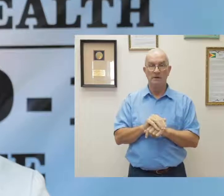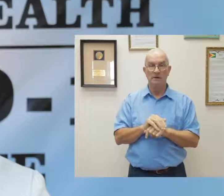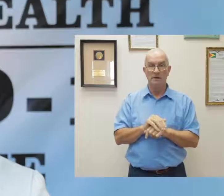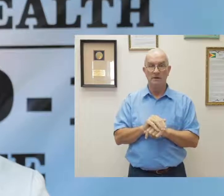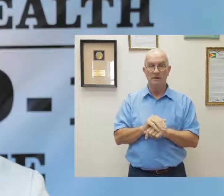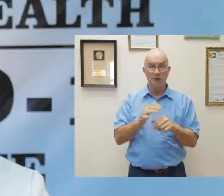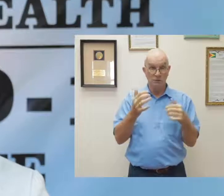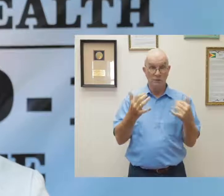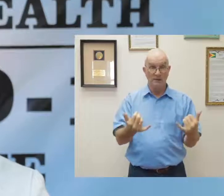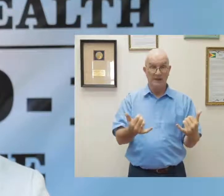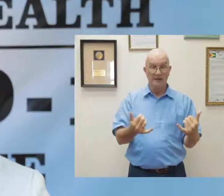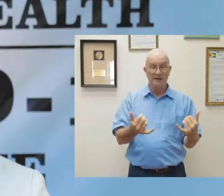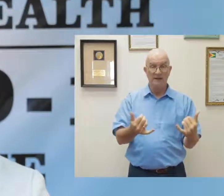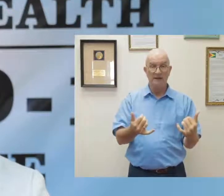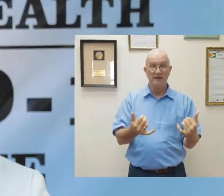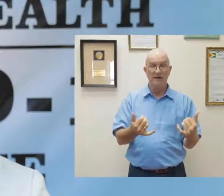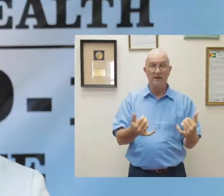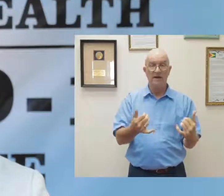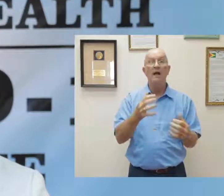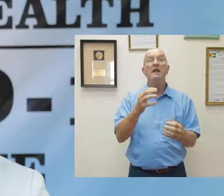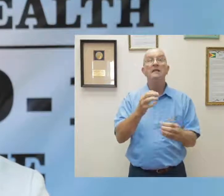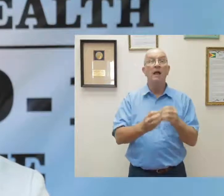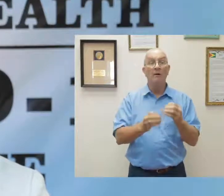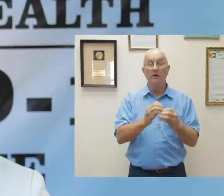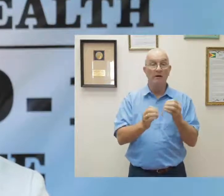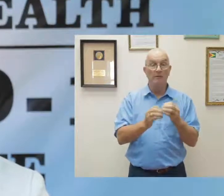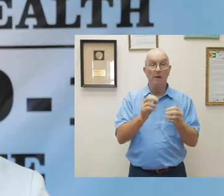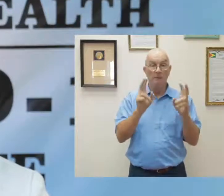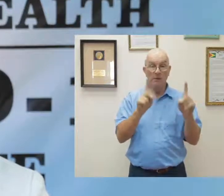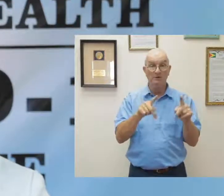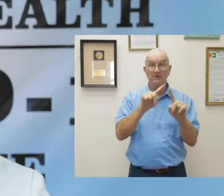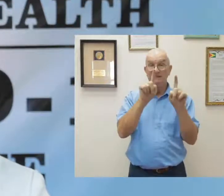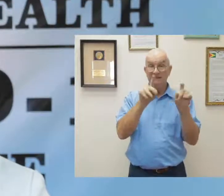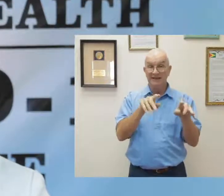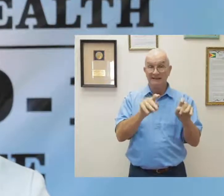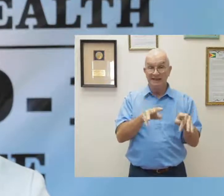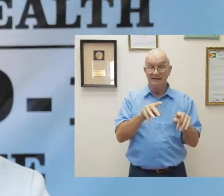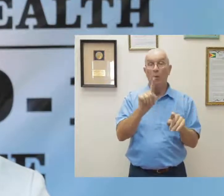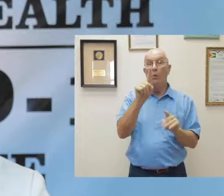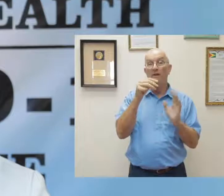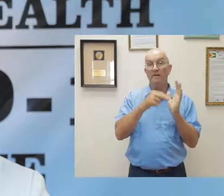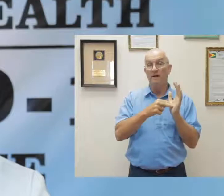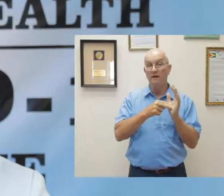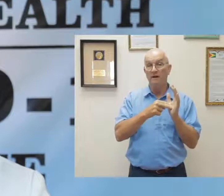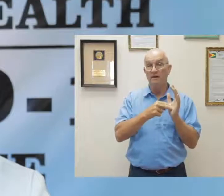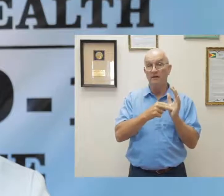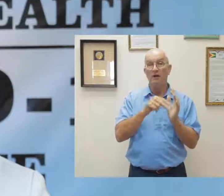To date, the total number of persons tested is